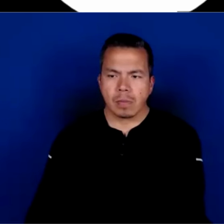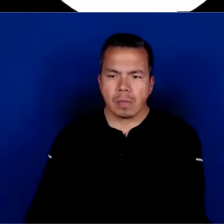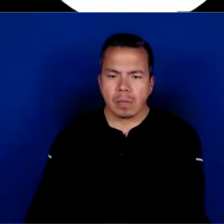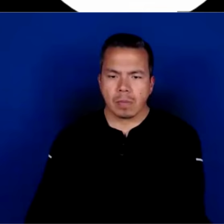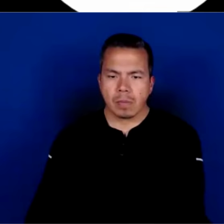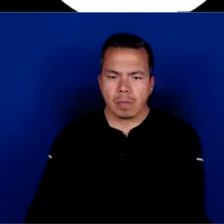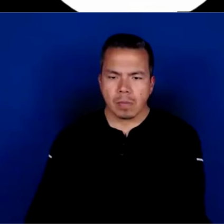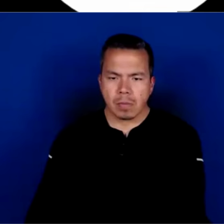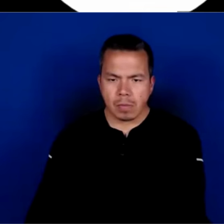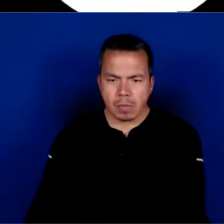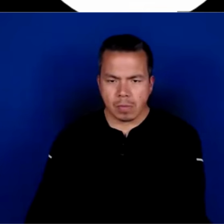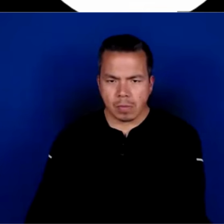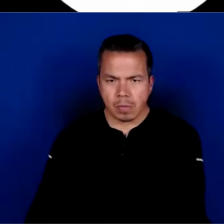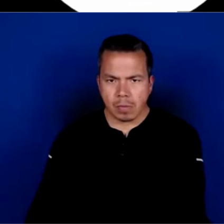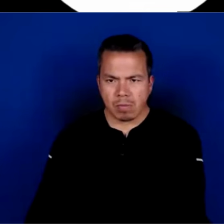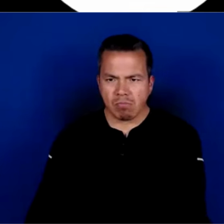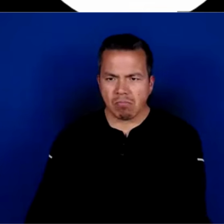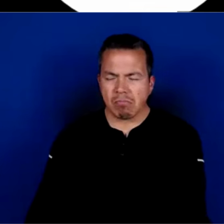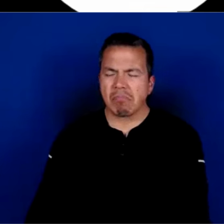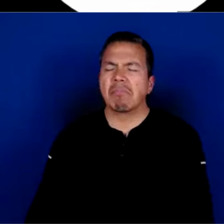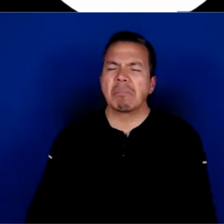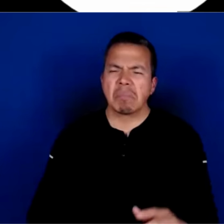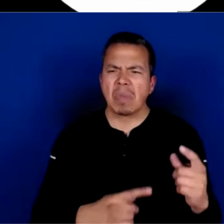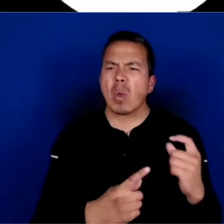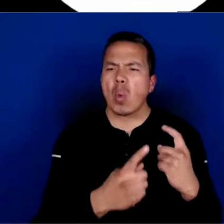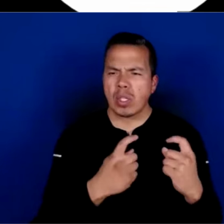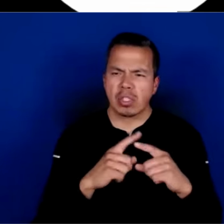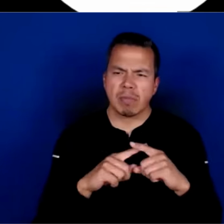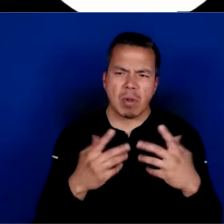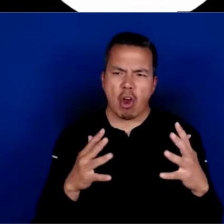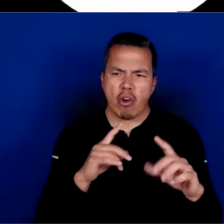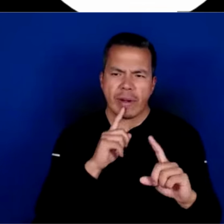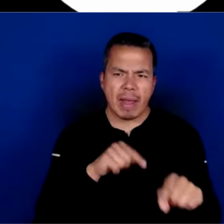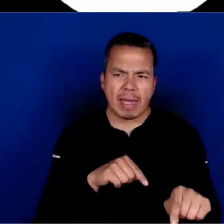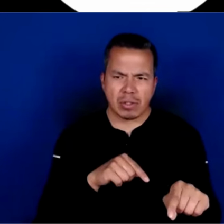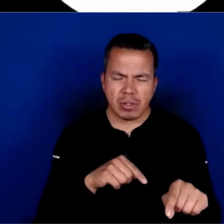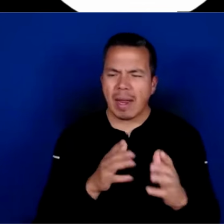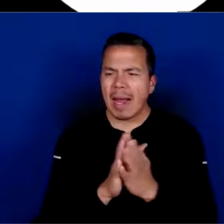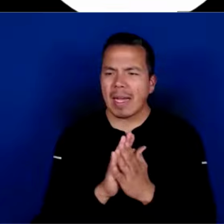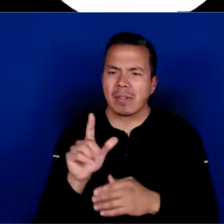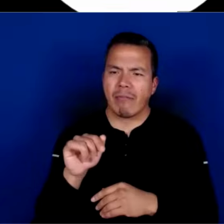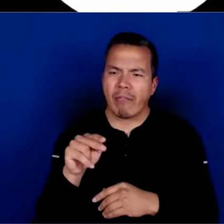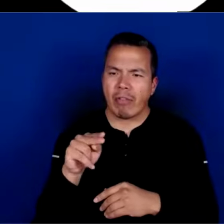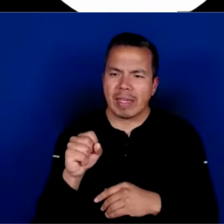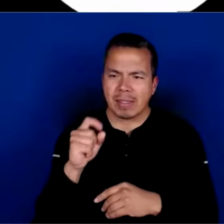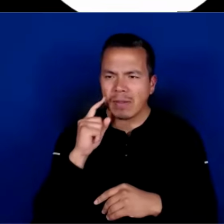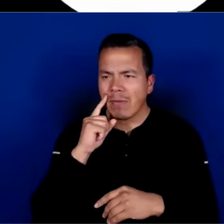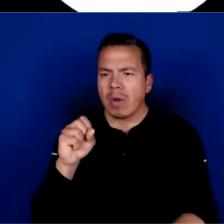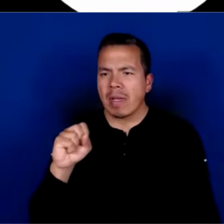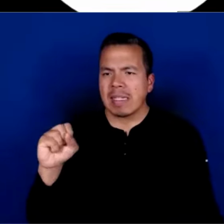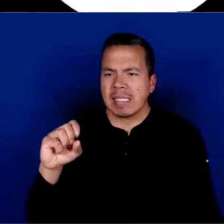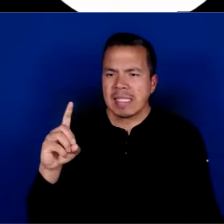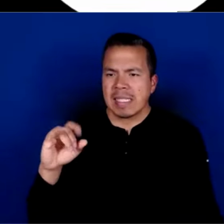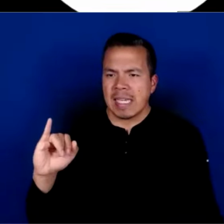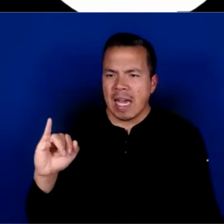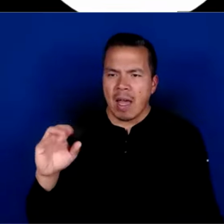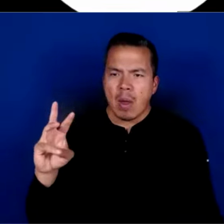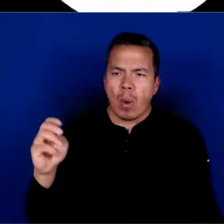Question we have, but we have answered it, is they were asking for links for the SSDI